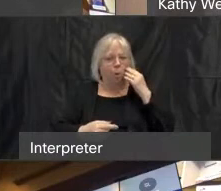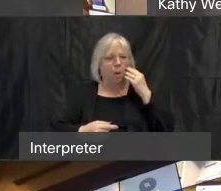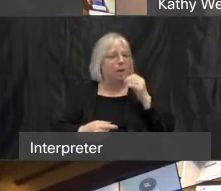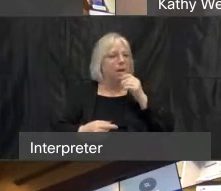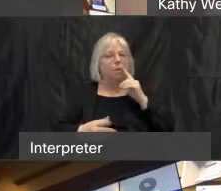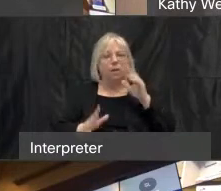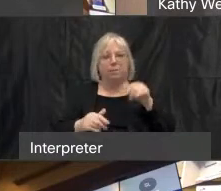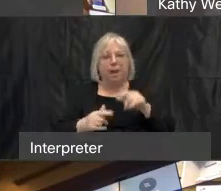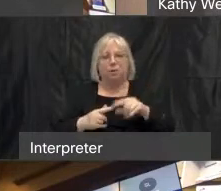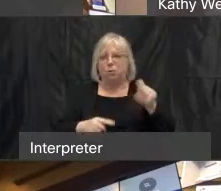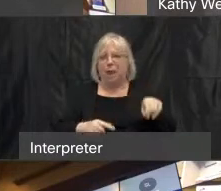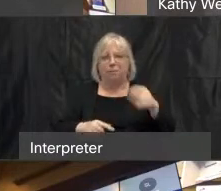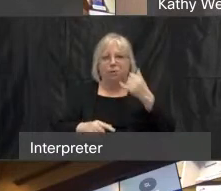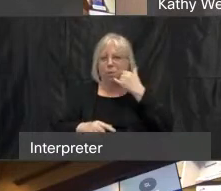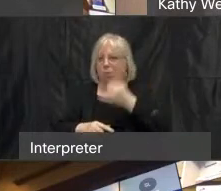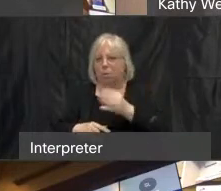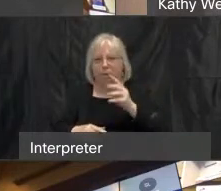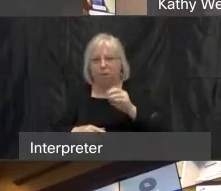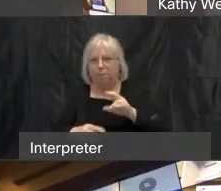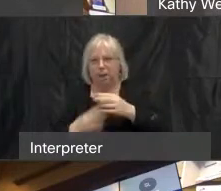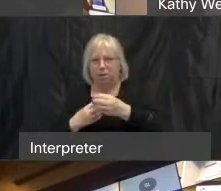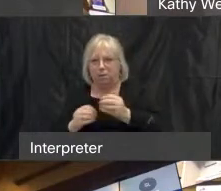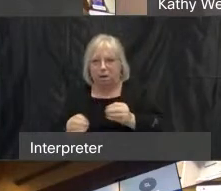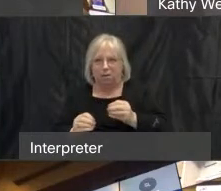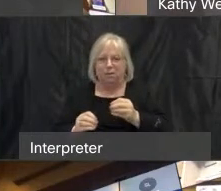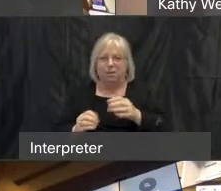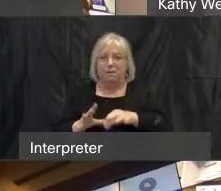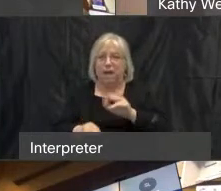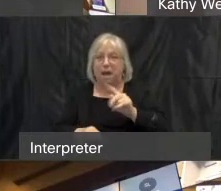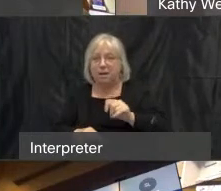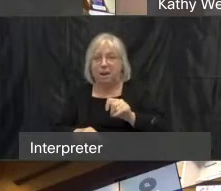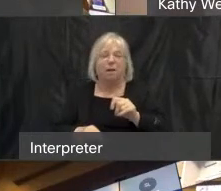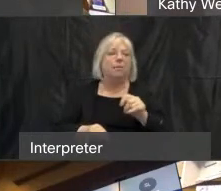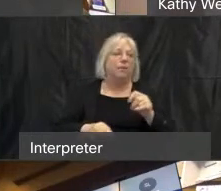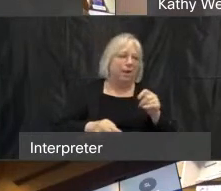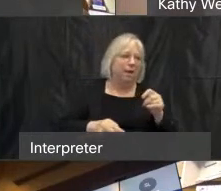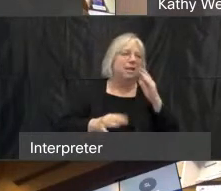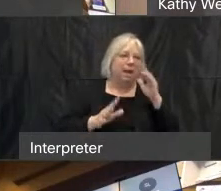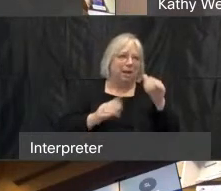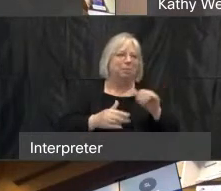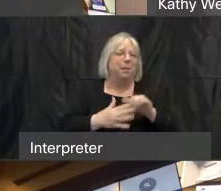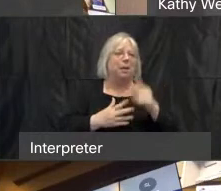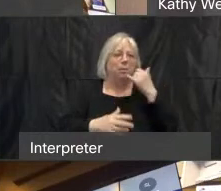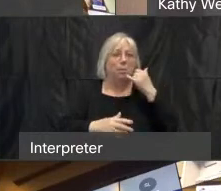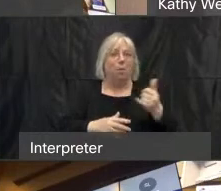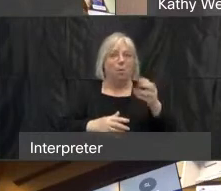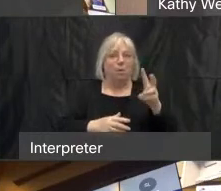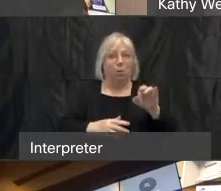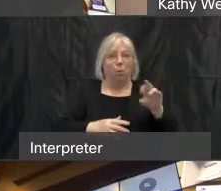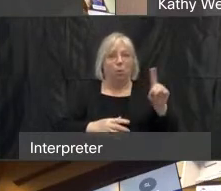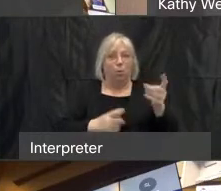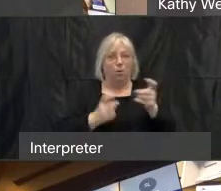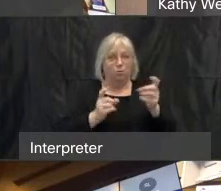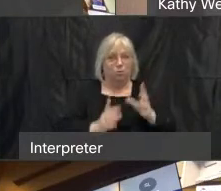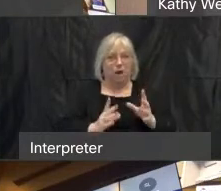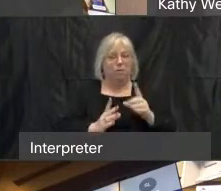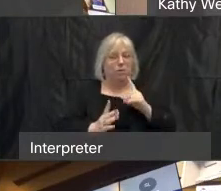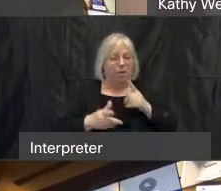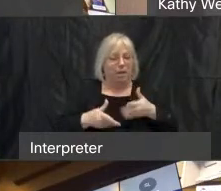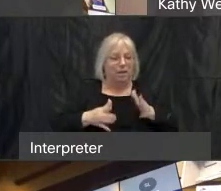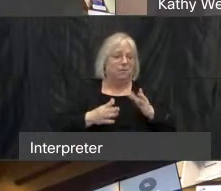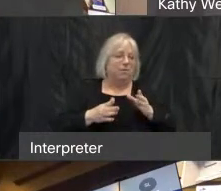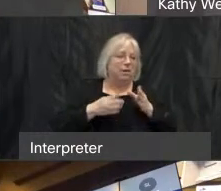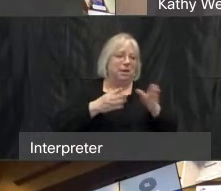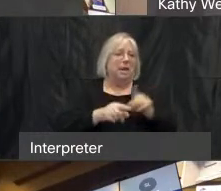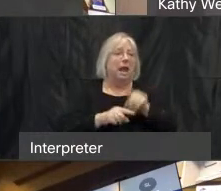call the mayor's office to find out. They expect to call the ward director who lived down the street and around the corner. That's why they elected me. So I